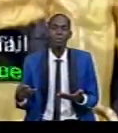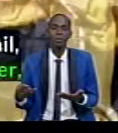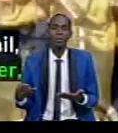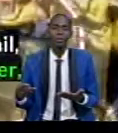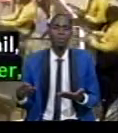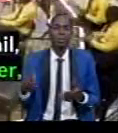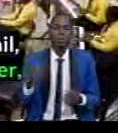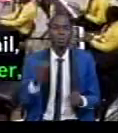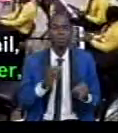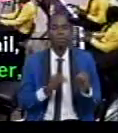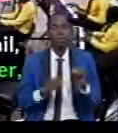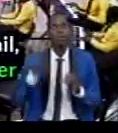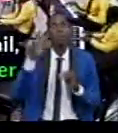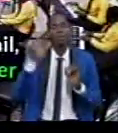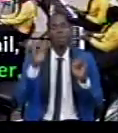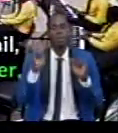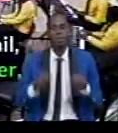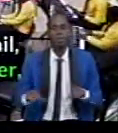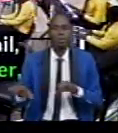fail. Oh, God can do